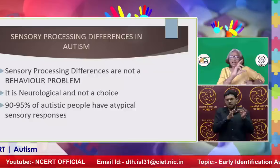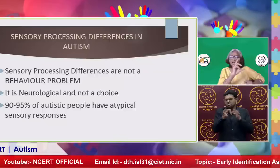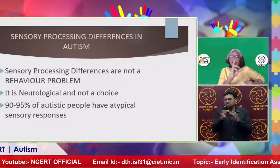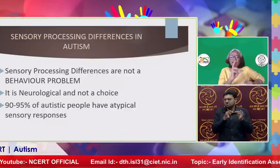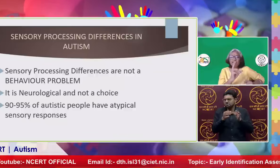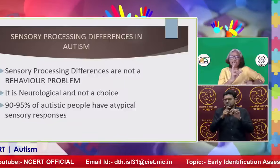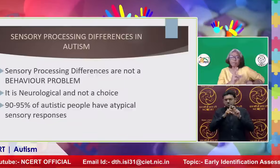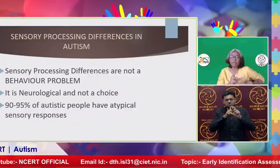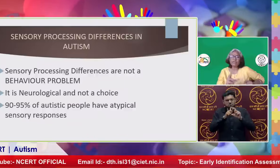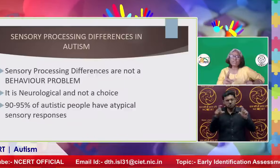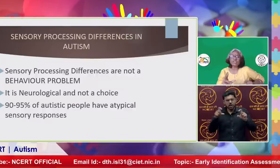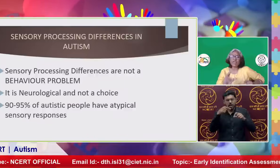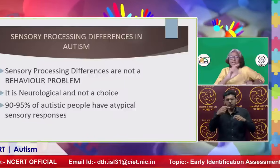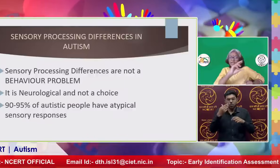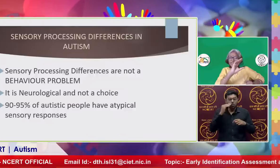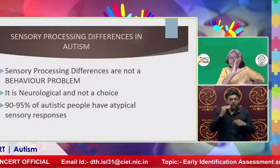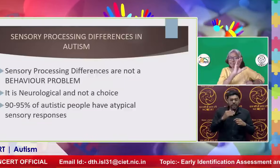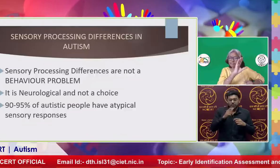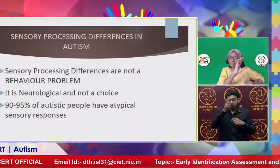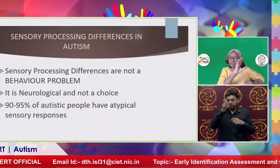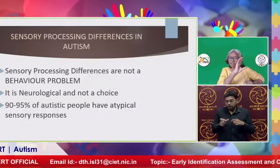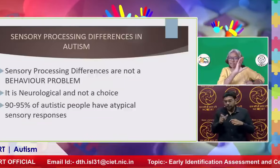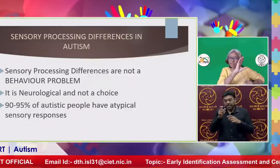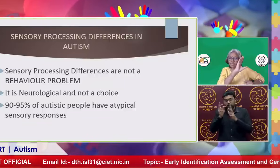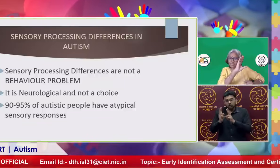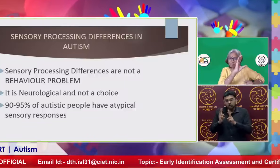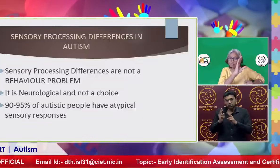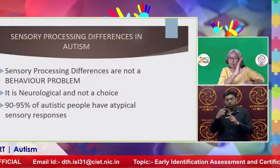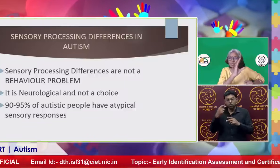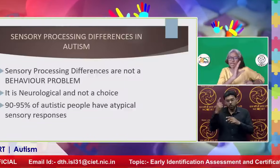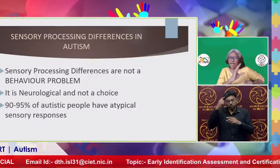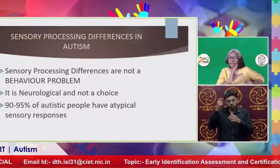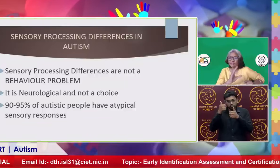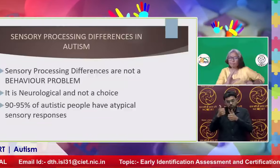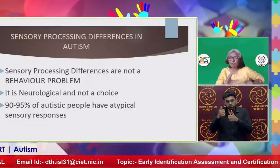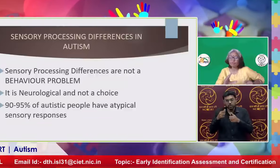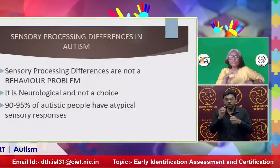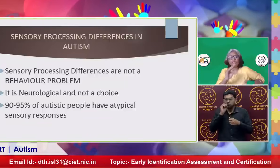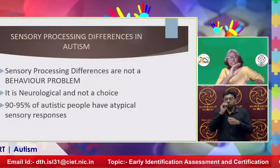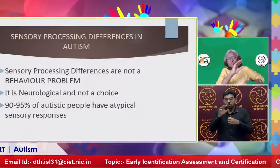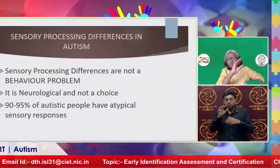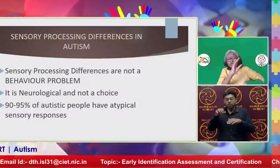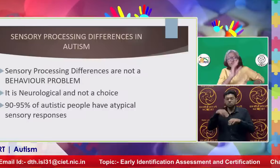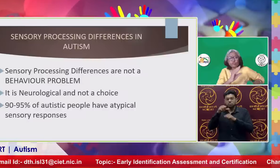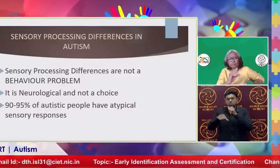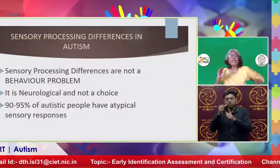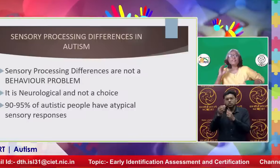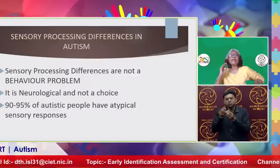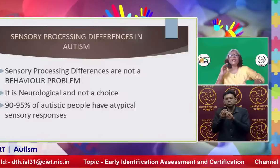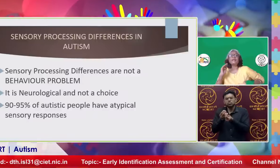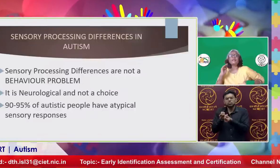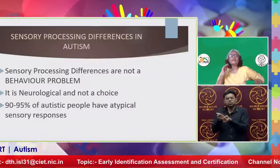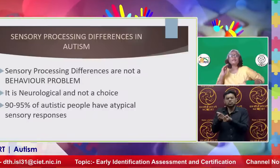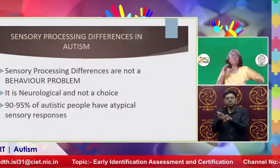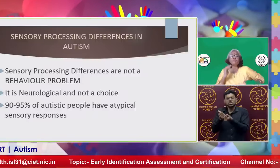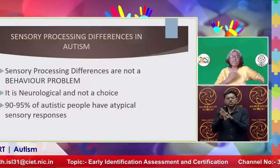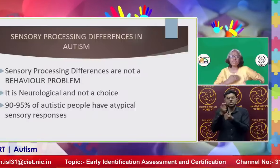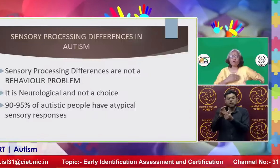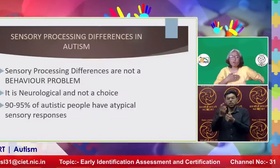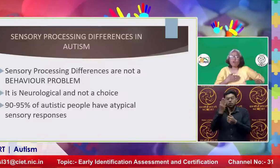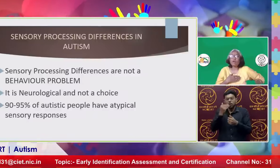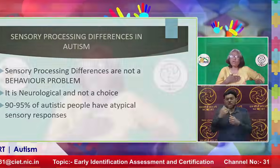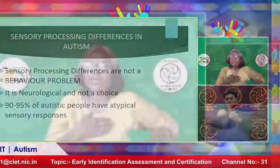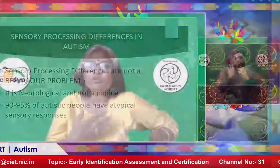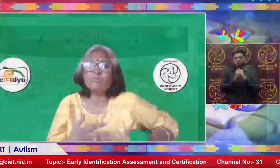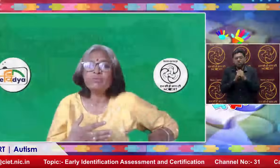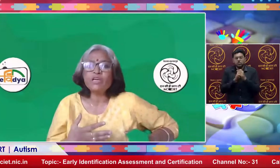that in a typical child, the input and the processing is so smooth that